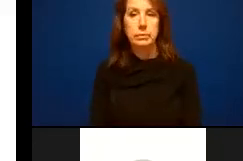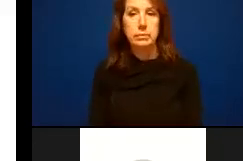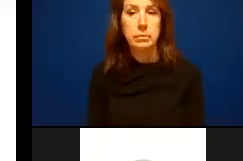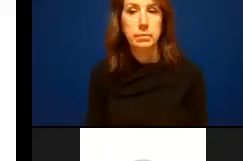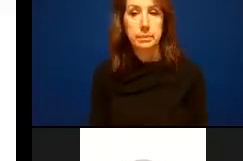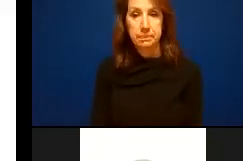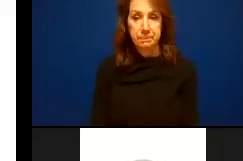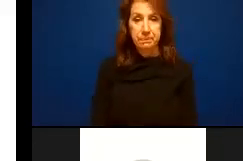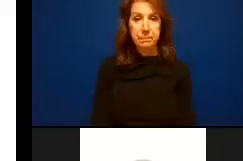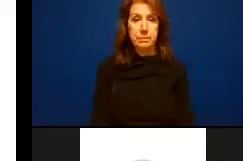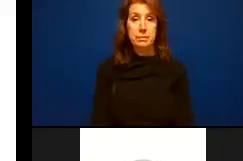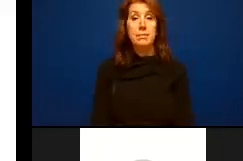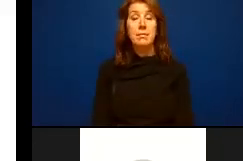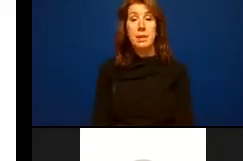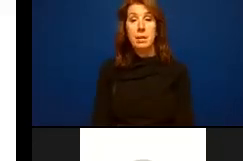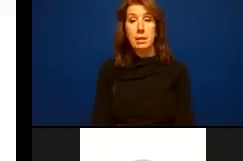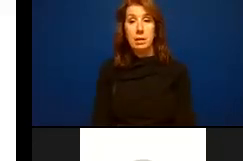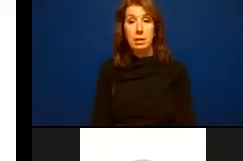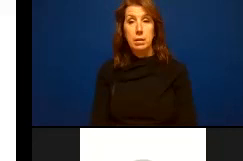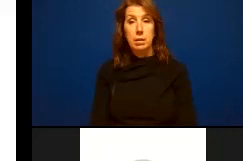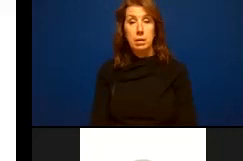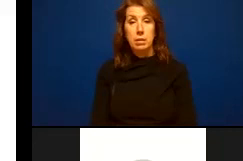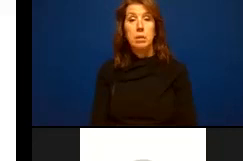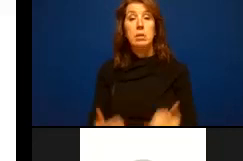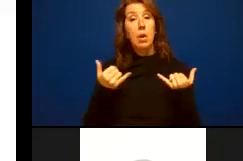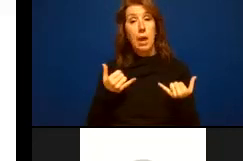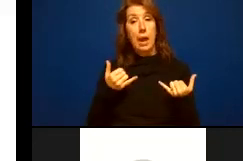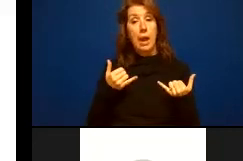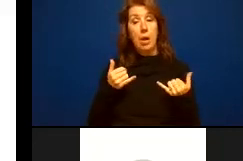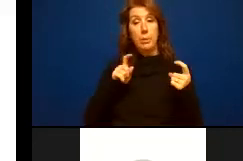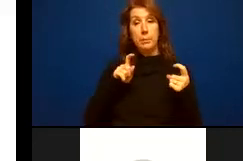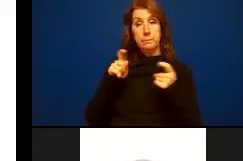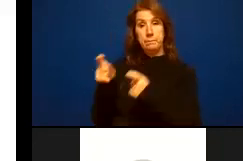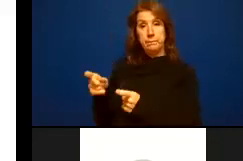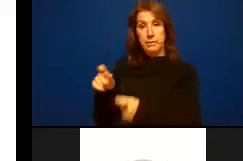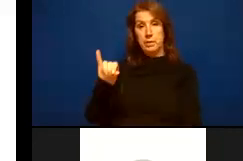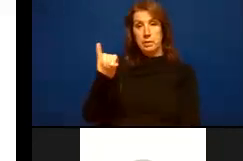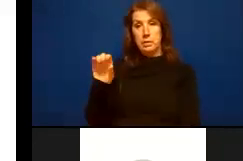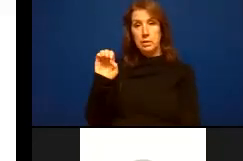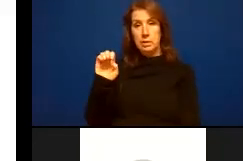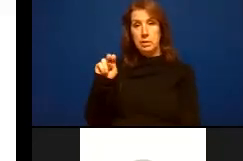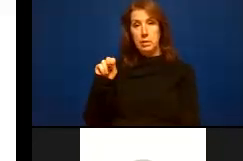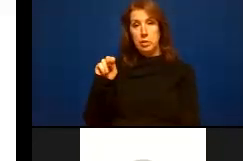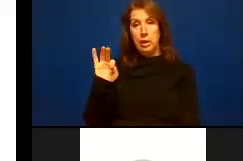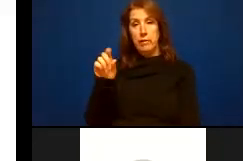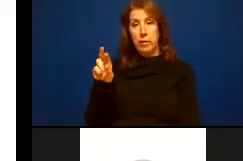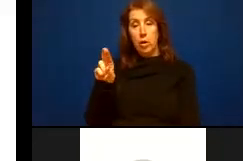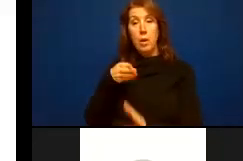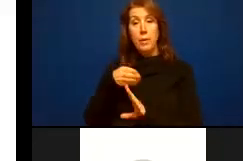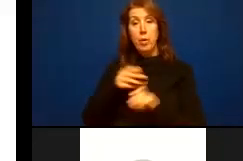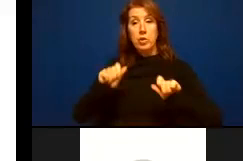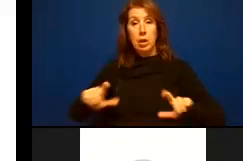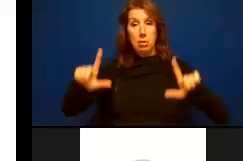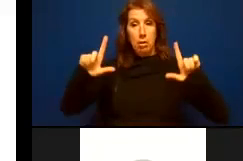And at this point, I am going to turn it over to Jennifer. Right before she comes on screen, I want to